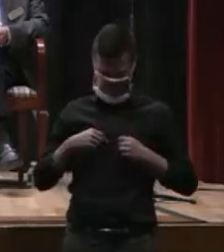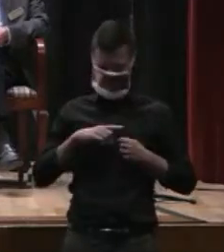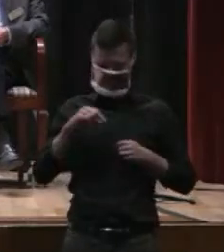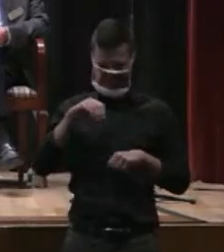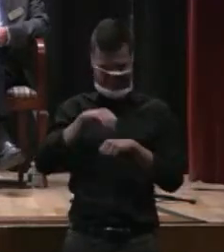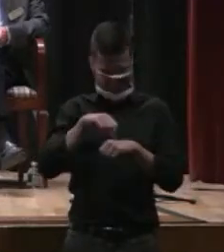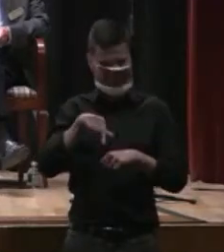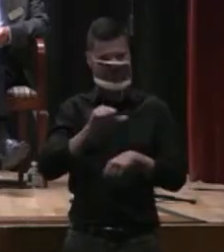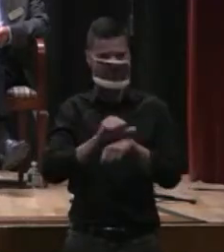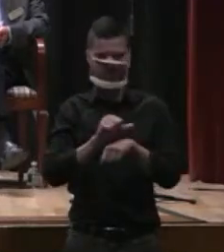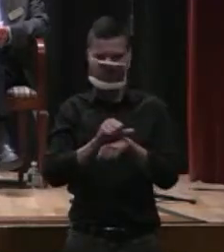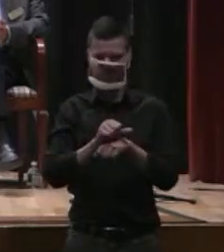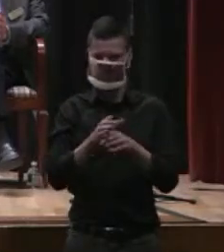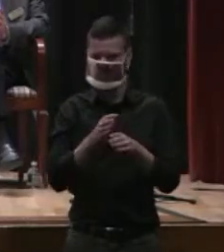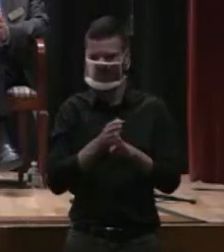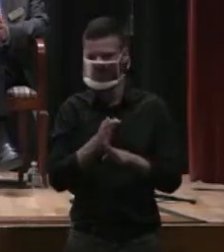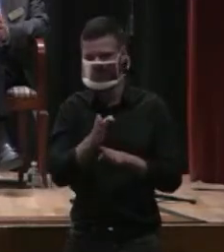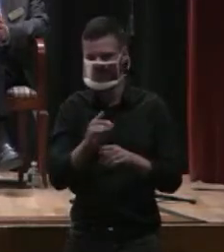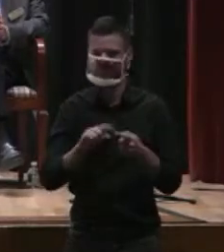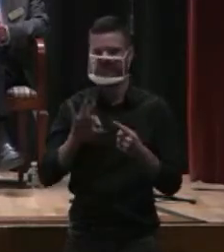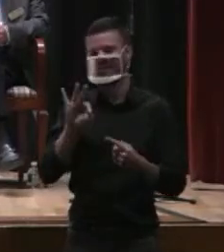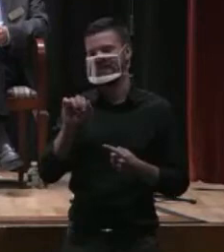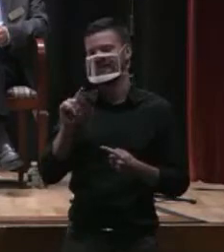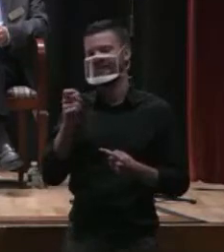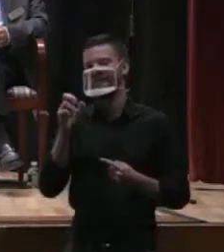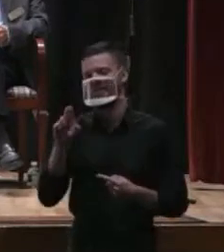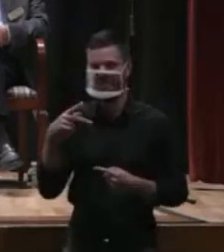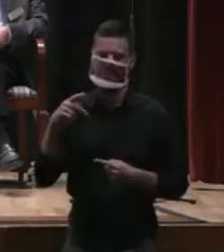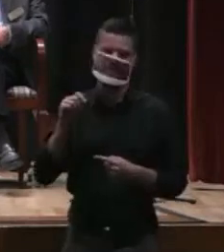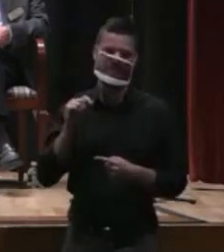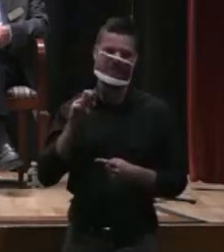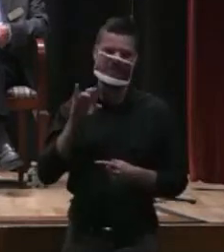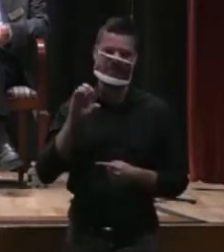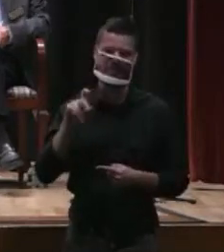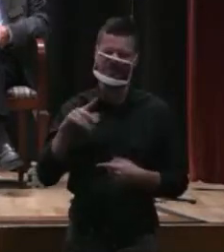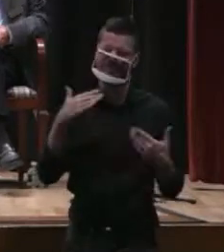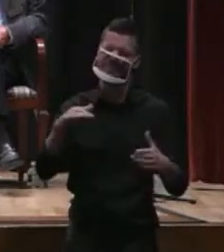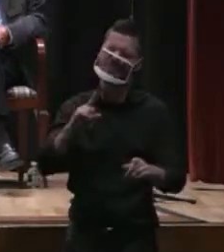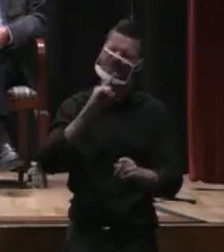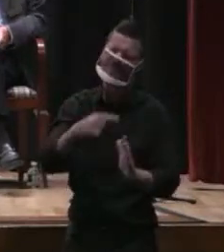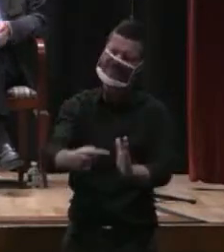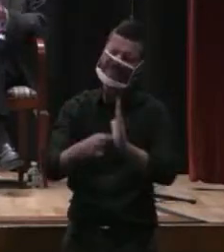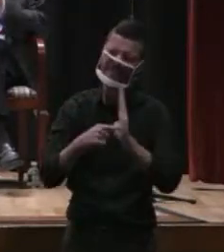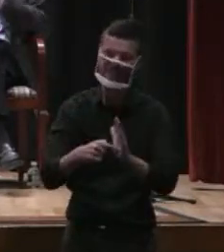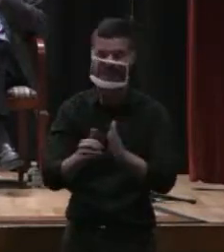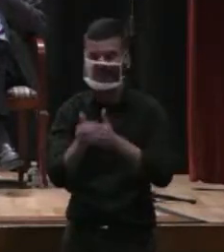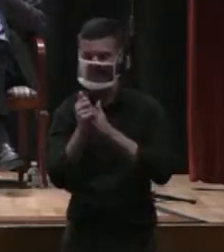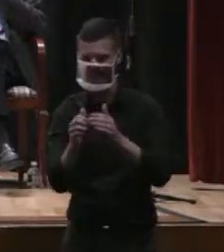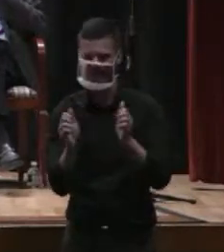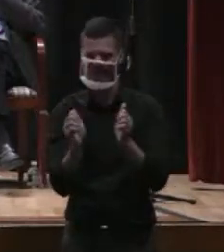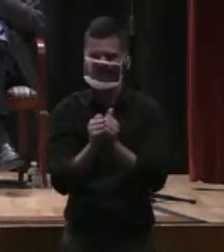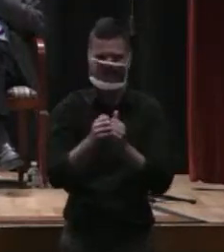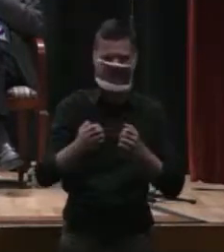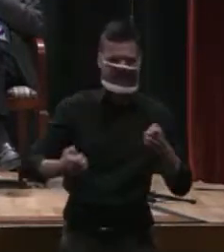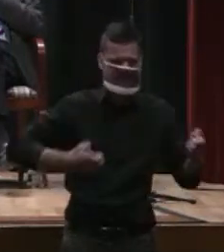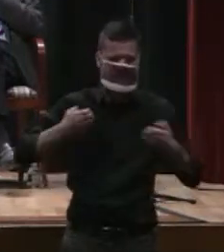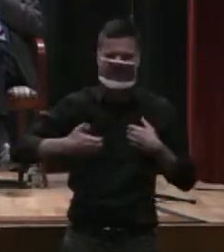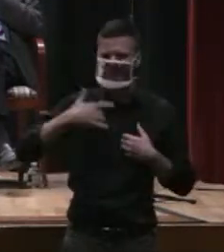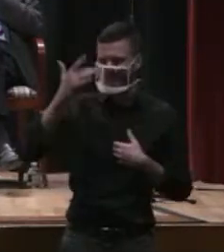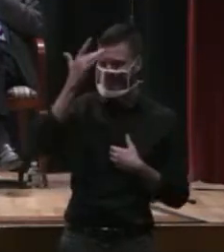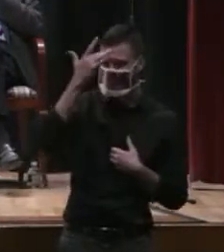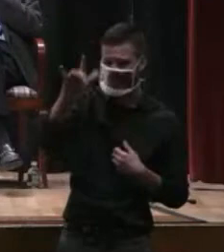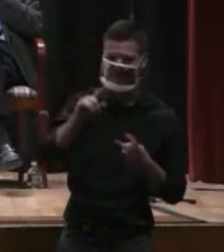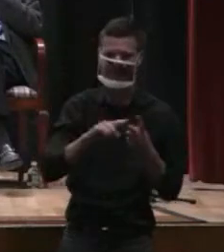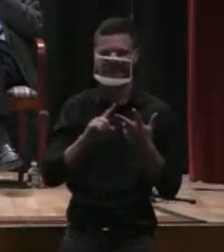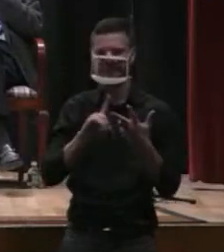workforce. Father Patrick, who has been a true example of a leader with emotional intelligence. To